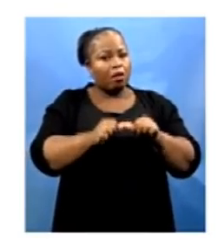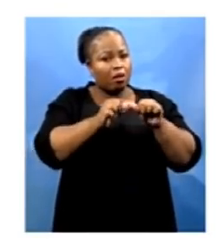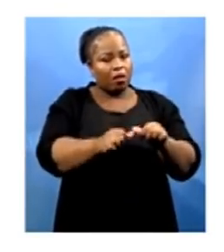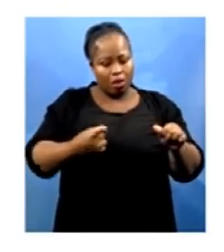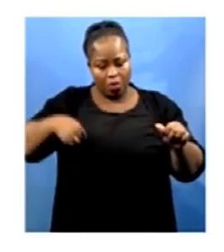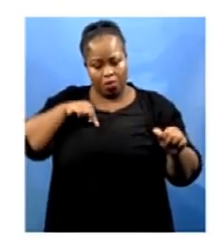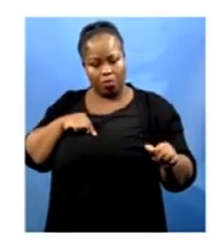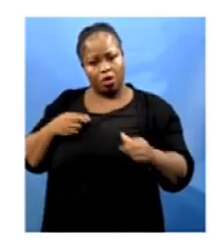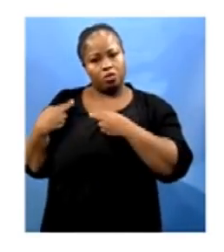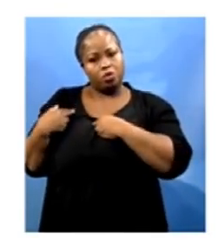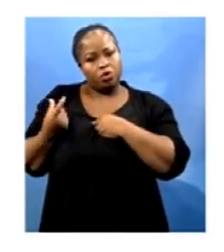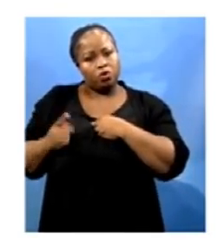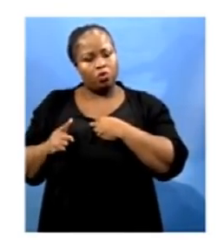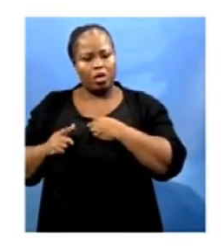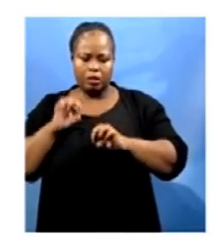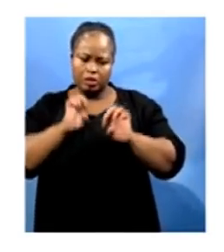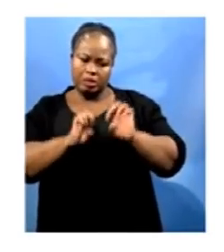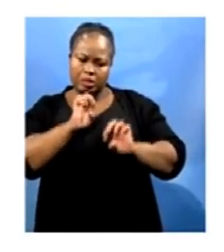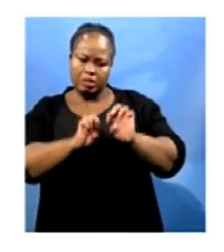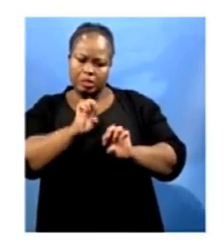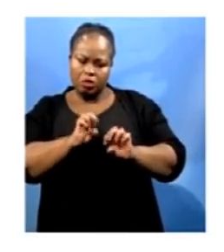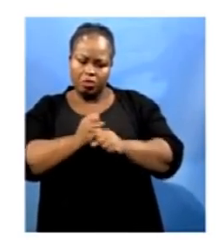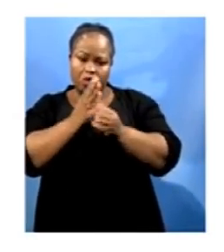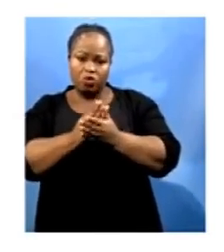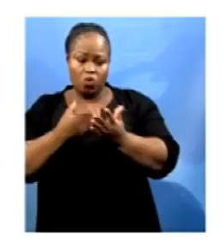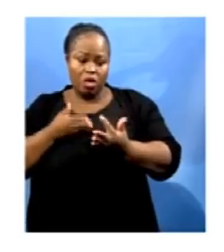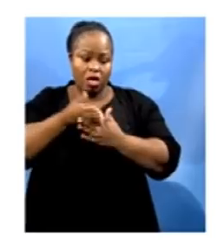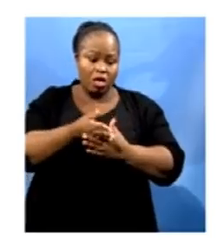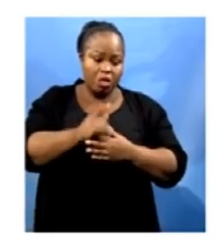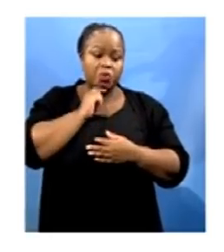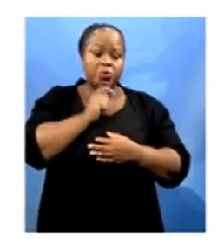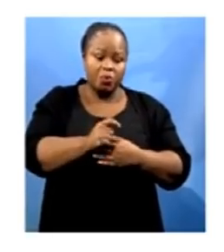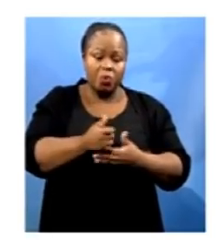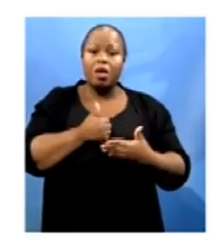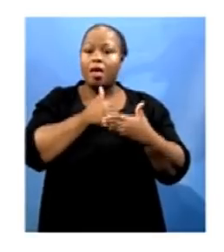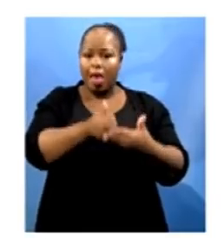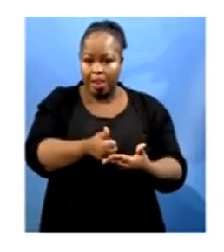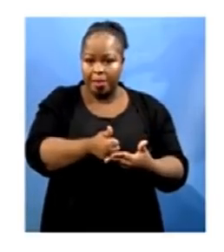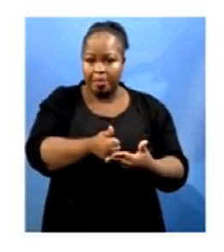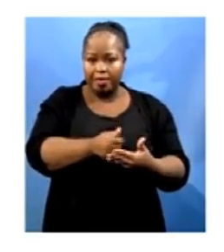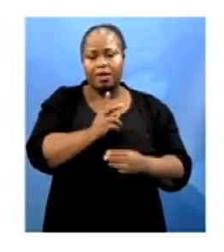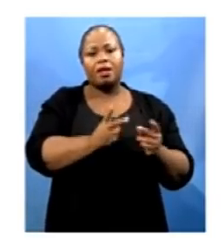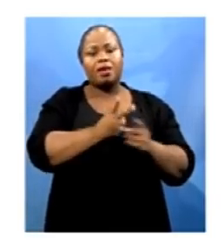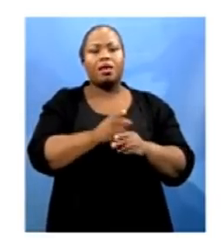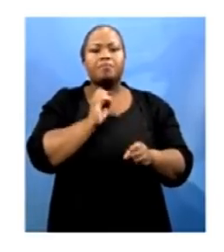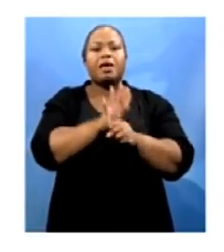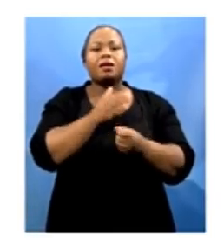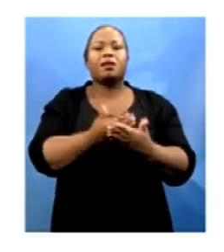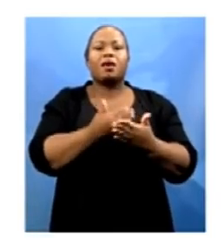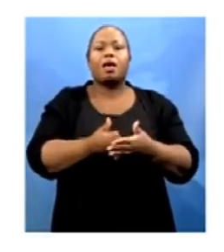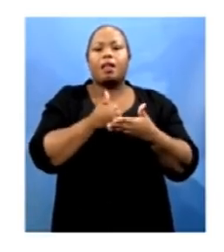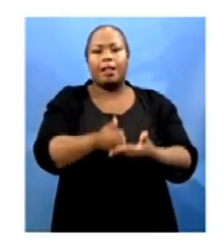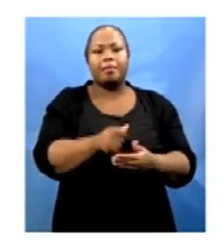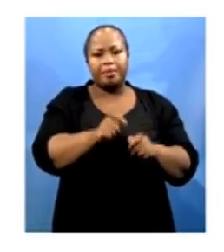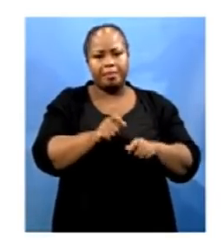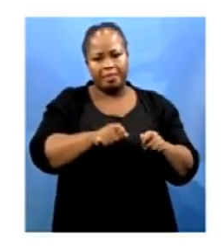our interventions remain relevant and, most importantly, impactful. A principle and commitment